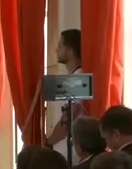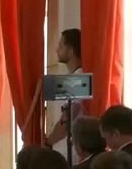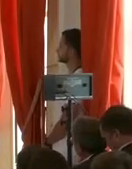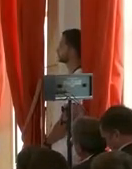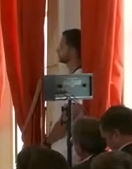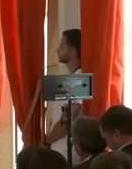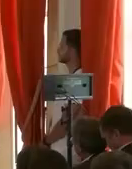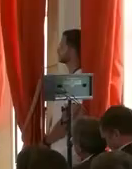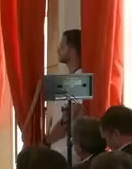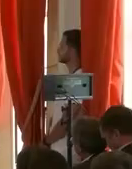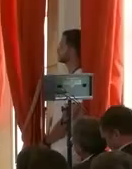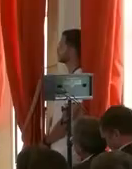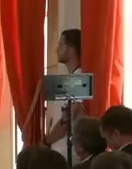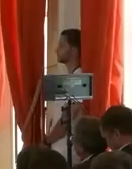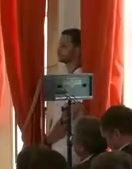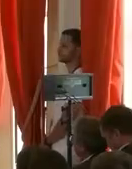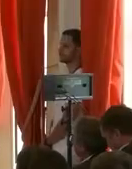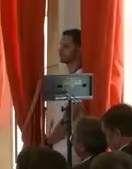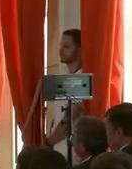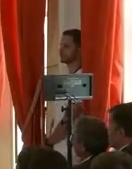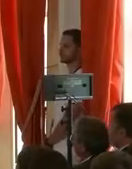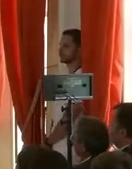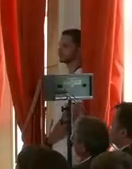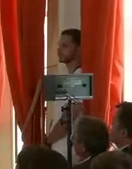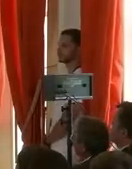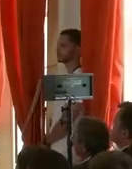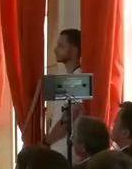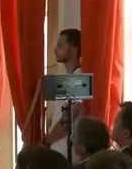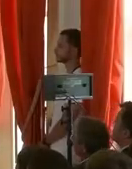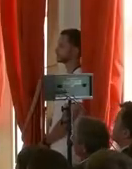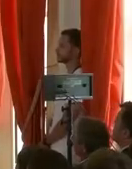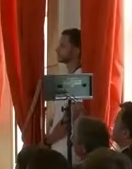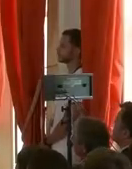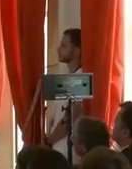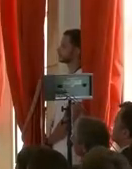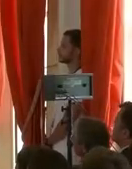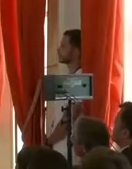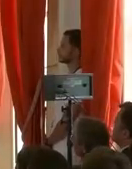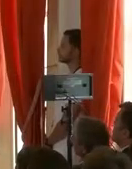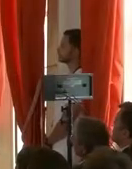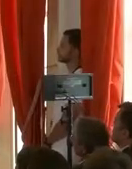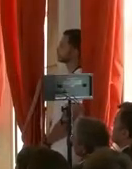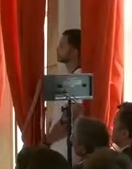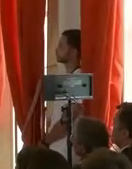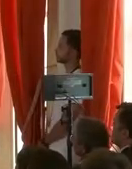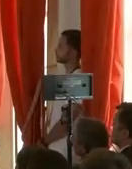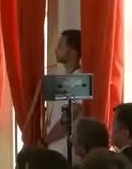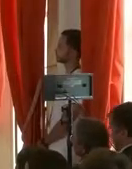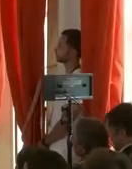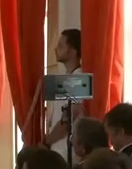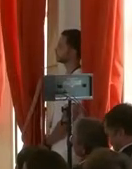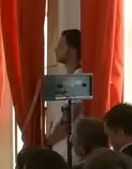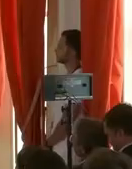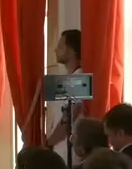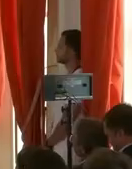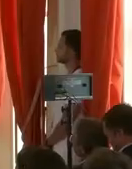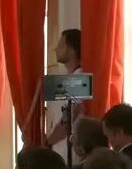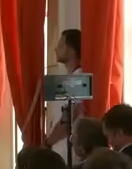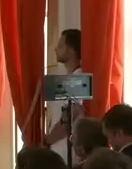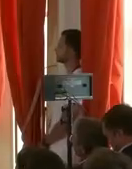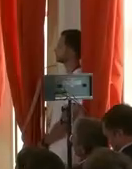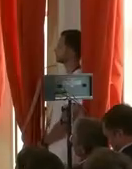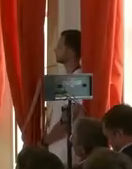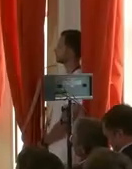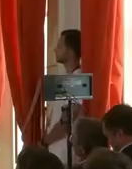of climate. You can change the... And like the Magna Carta of